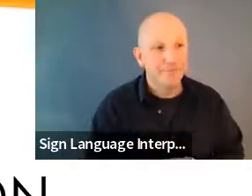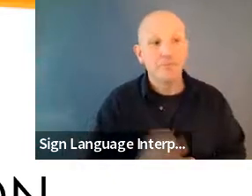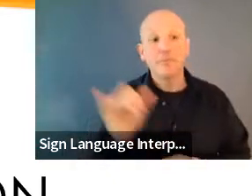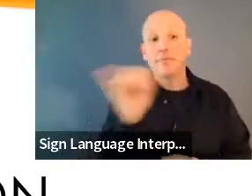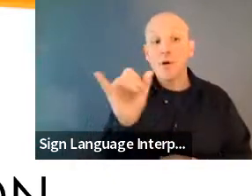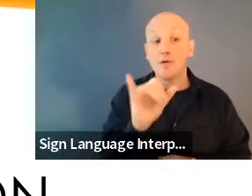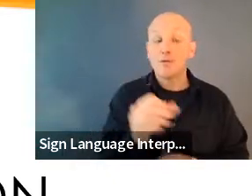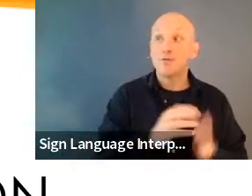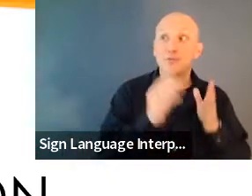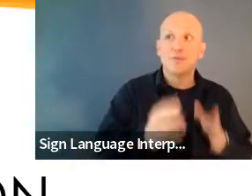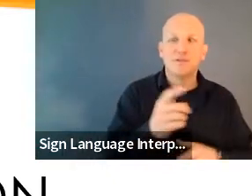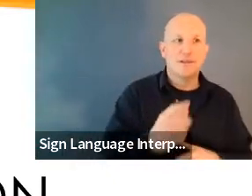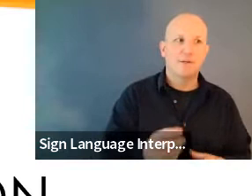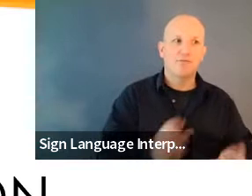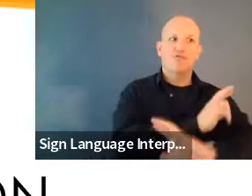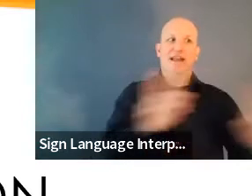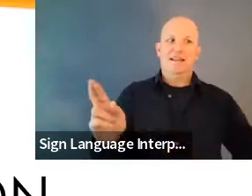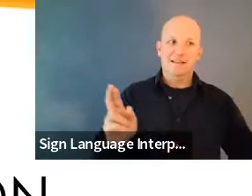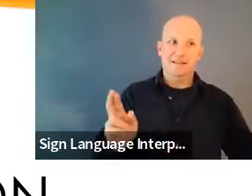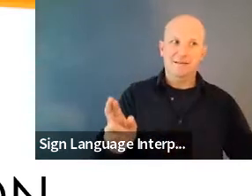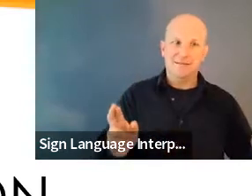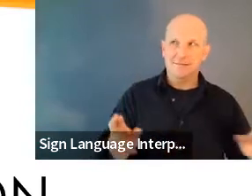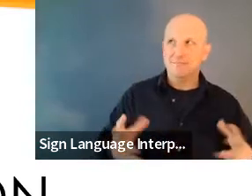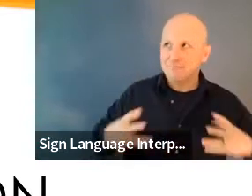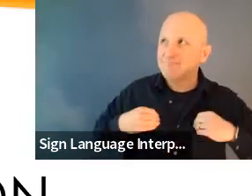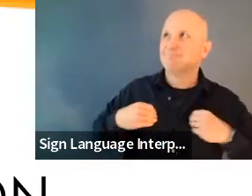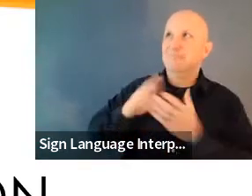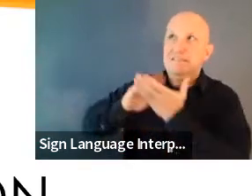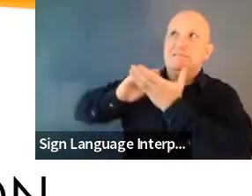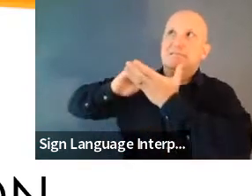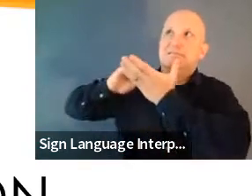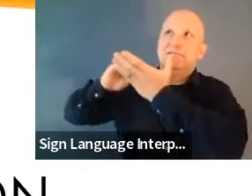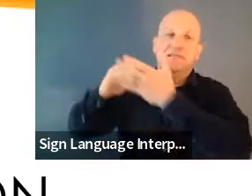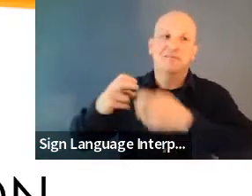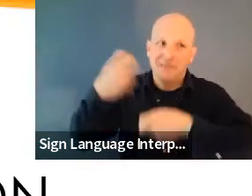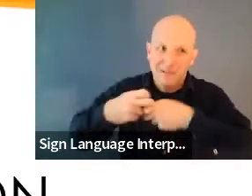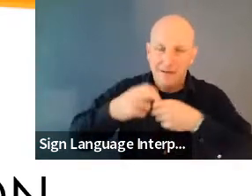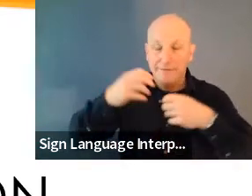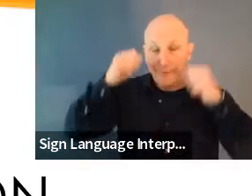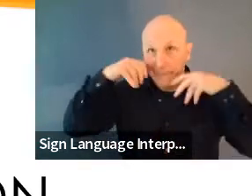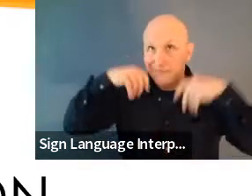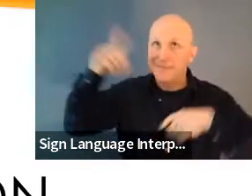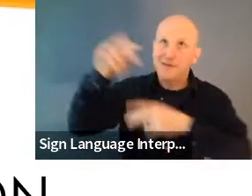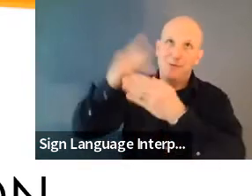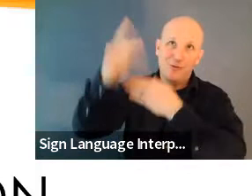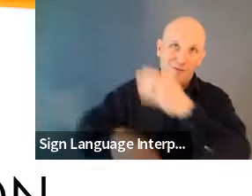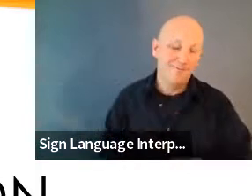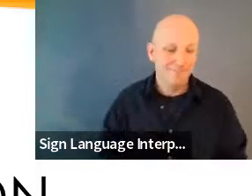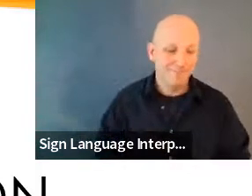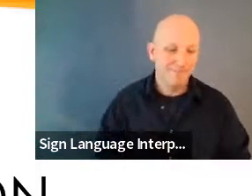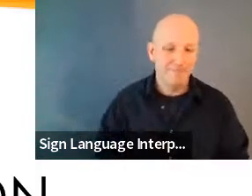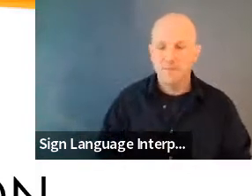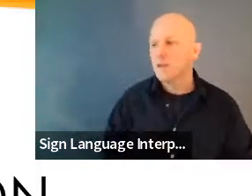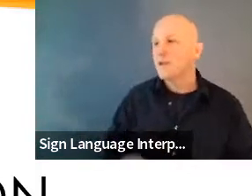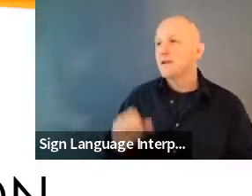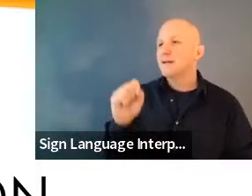rigorous program. Right. Also, the flip side is, as I understand, paralegal students do get an extra look over someone